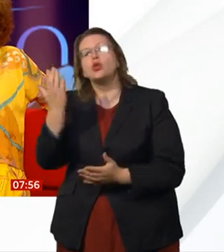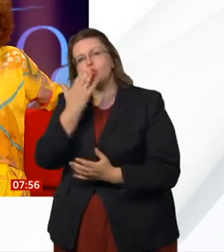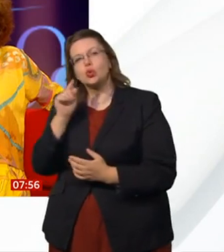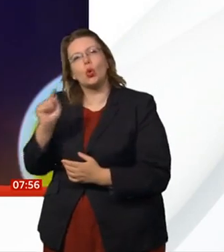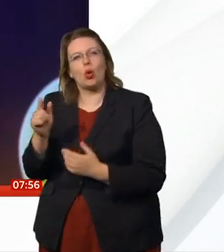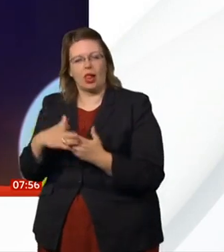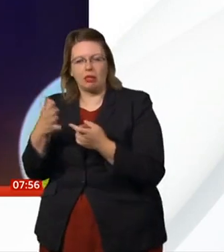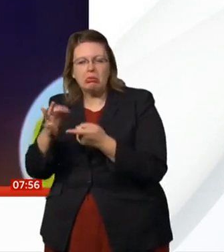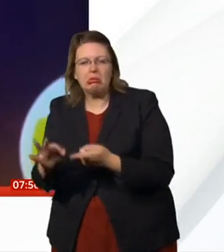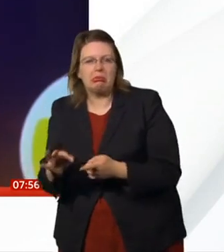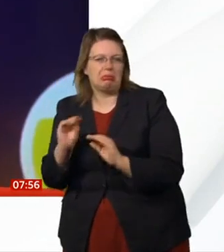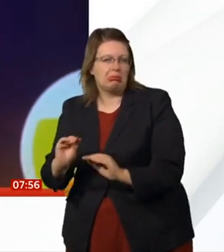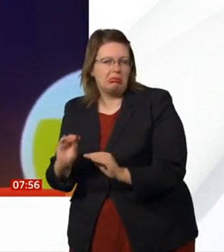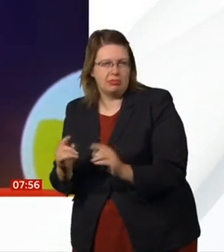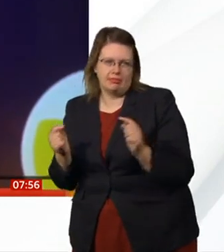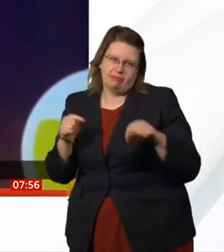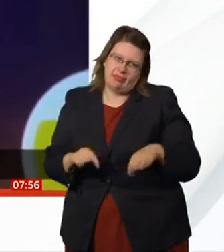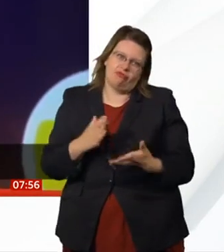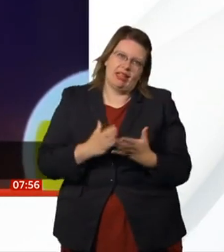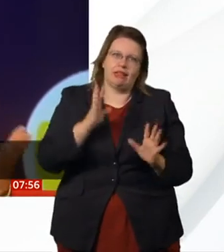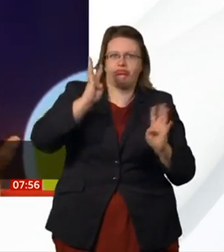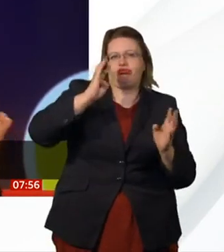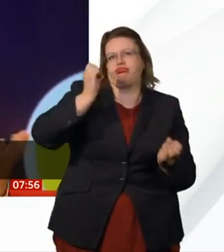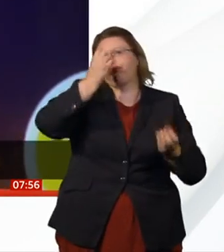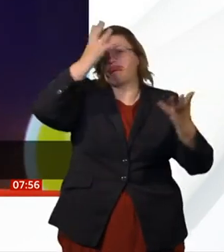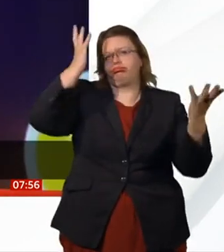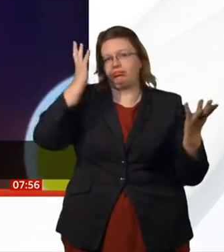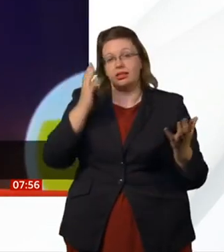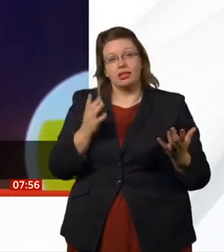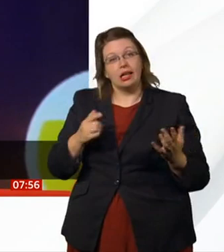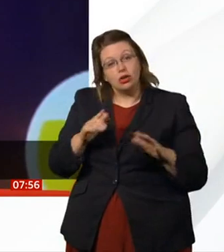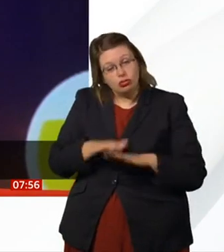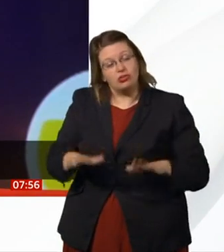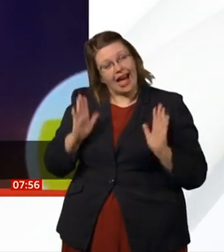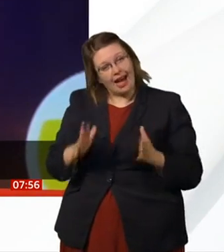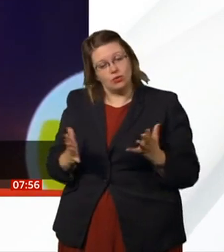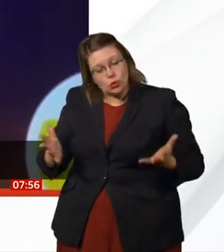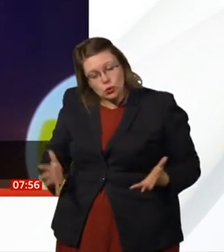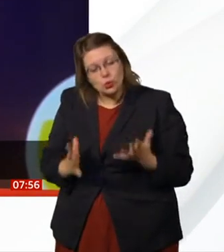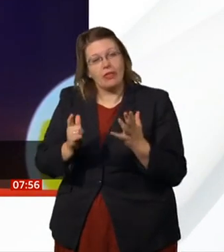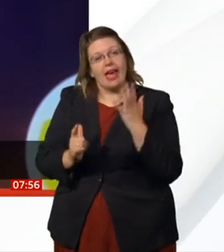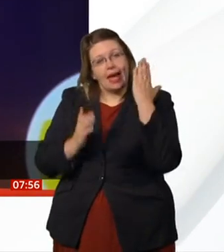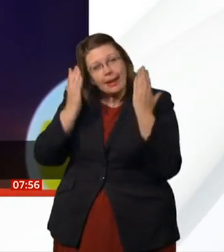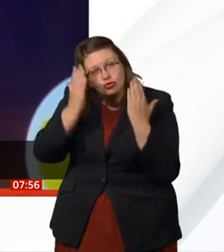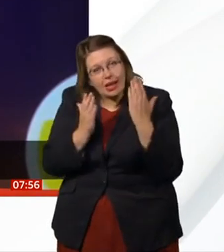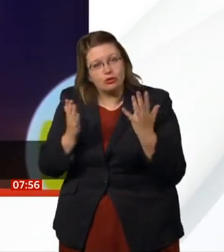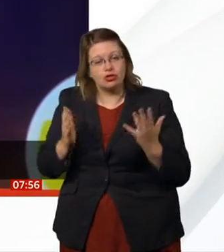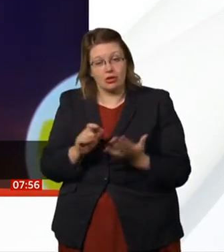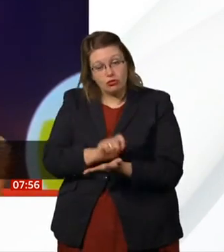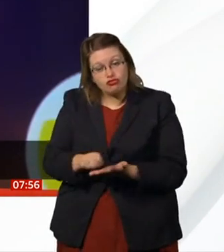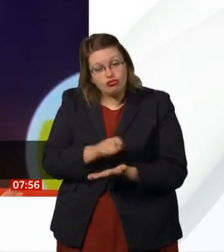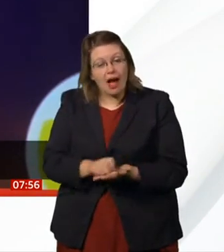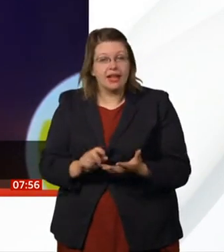really important. We know that children's imaginations need to be set light. We know that actually their well-being will be supported by